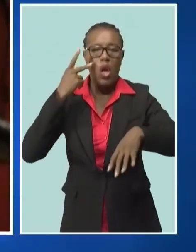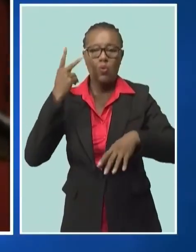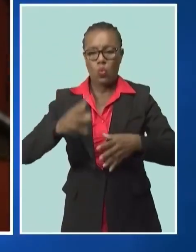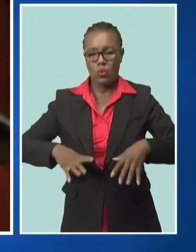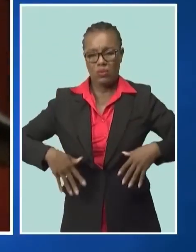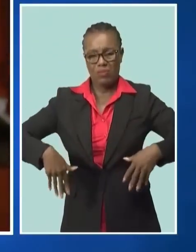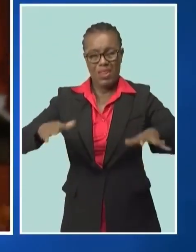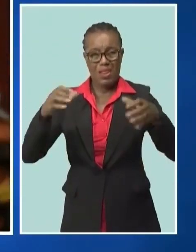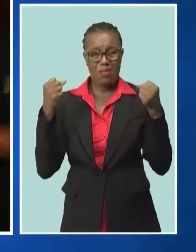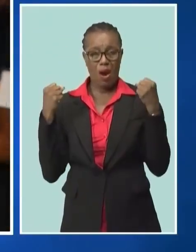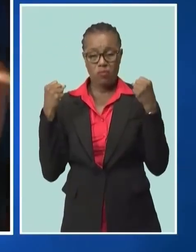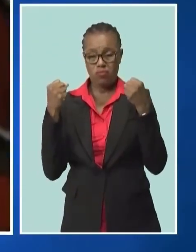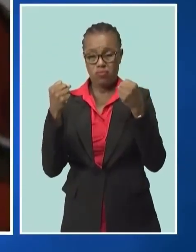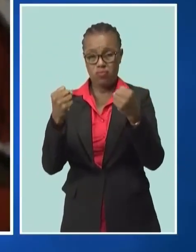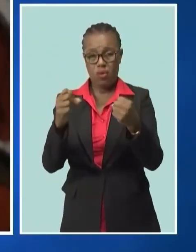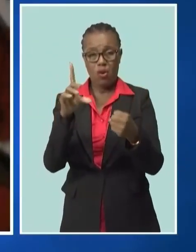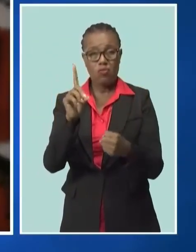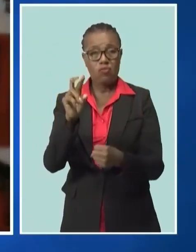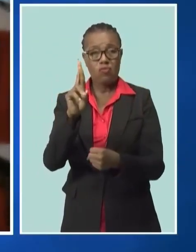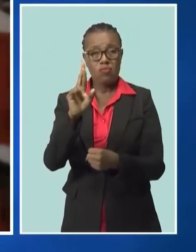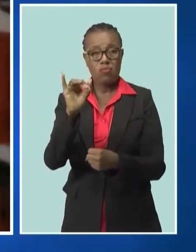driveway, and then I